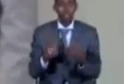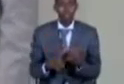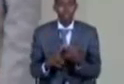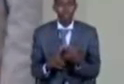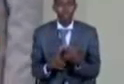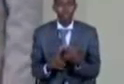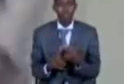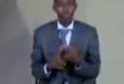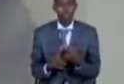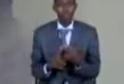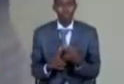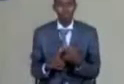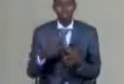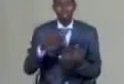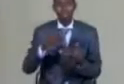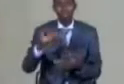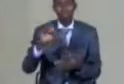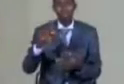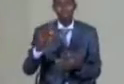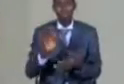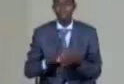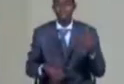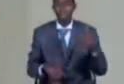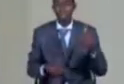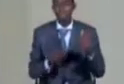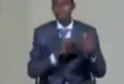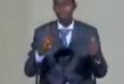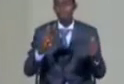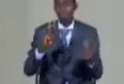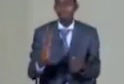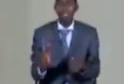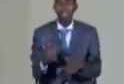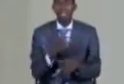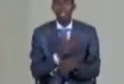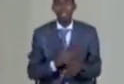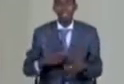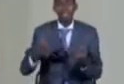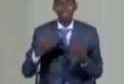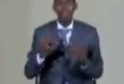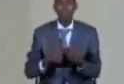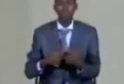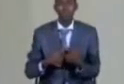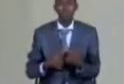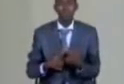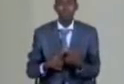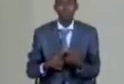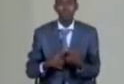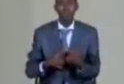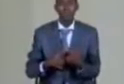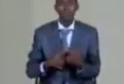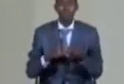Jericho with his disciples and a great number of people,